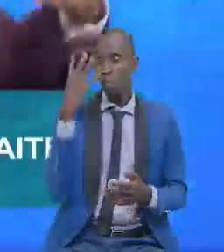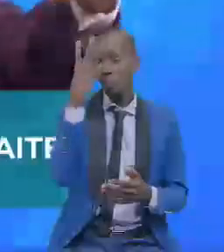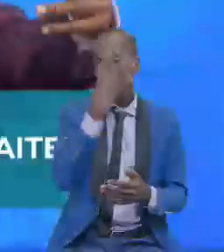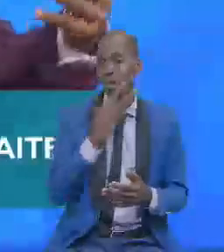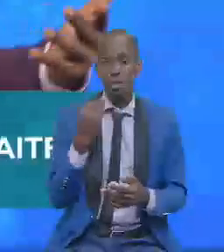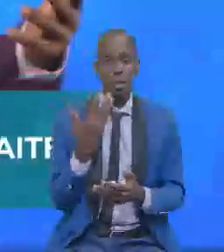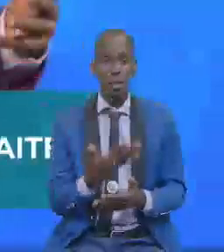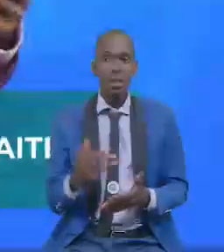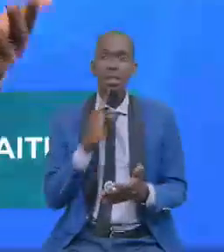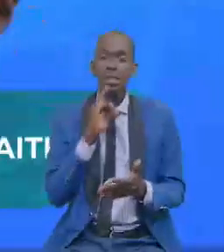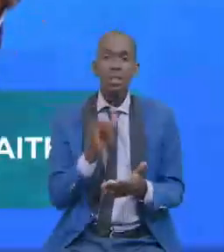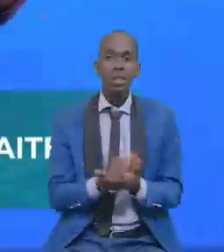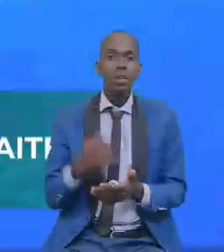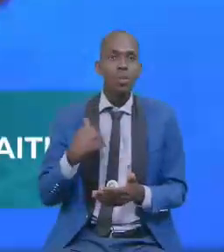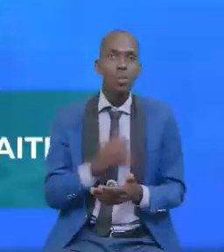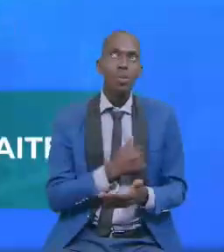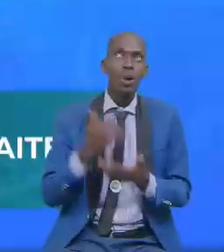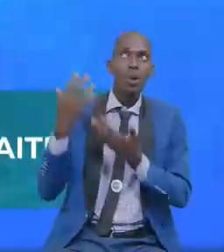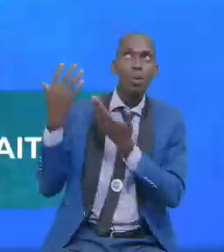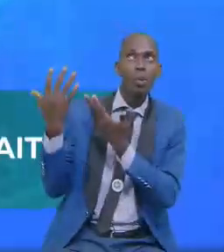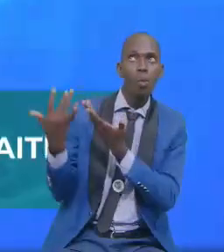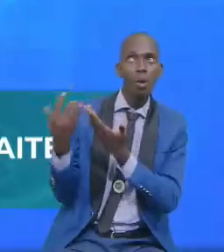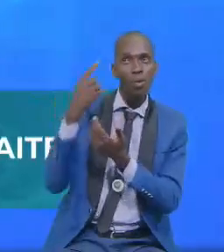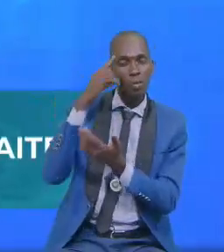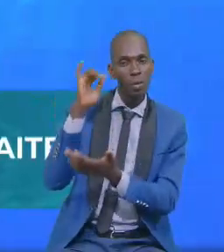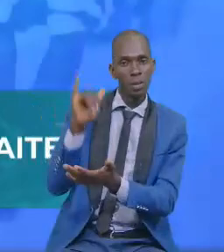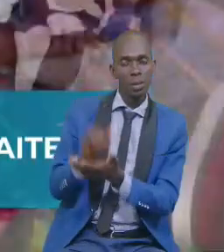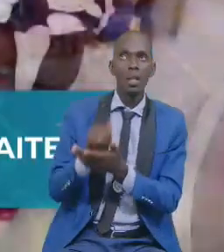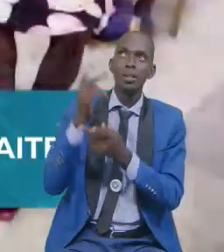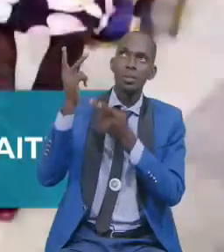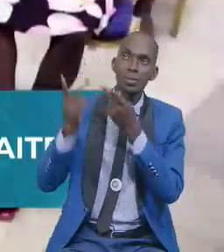we await that visitation.